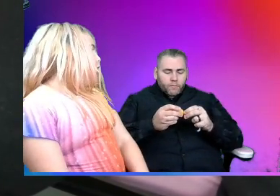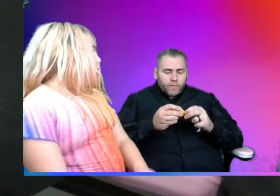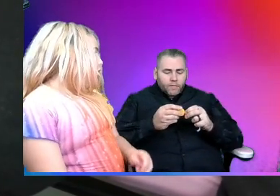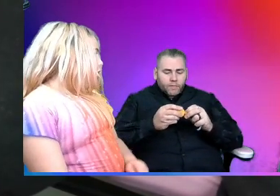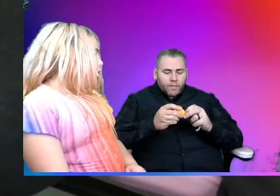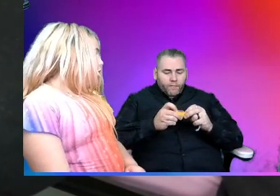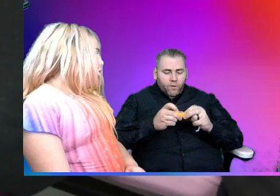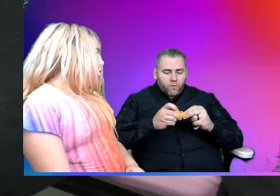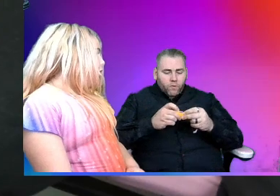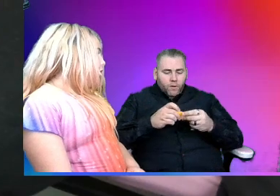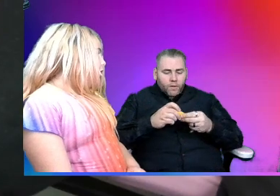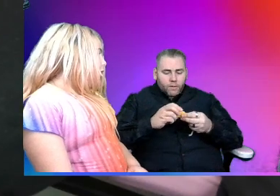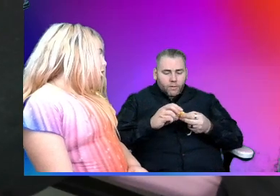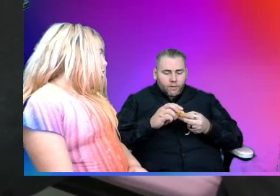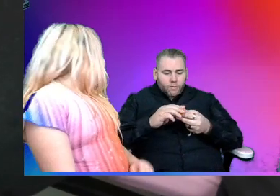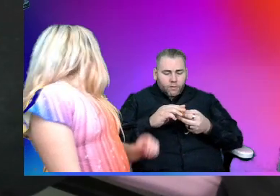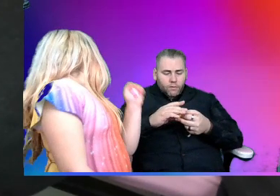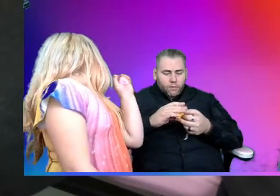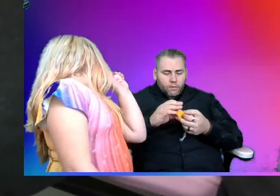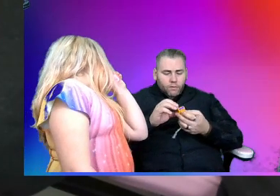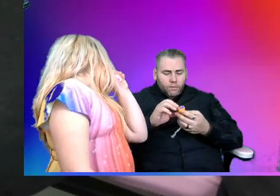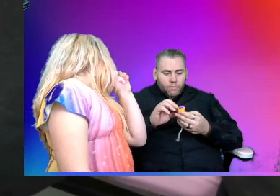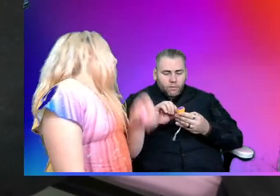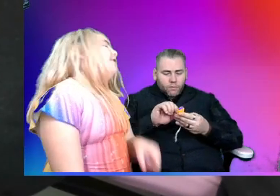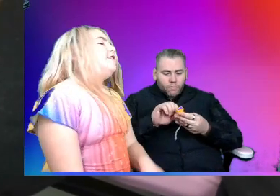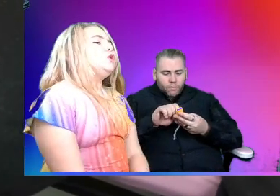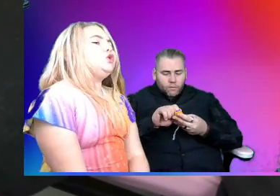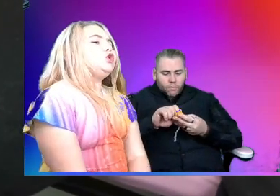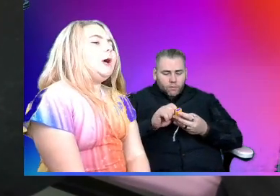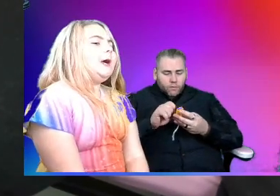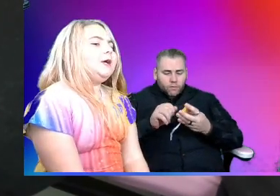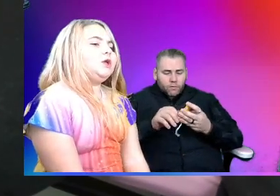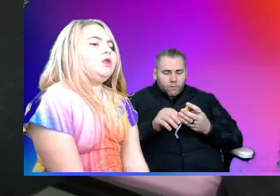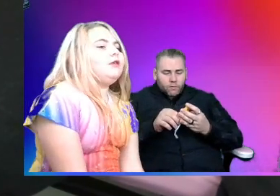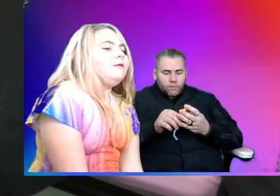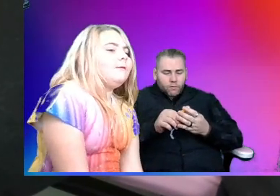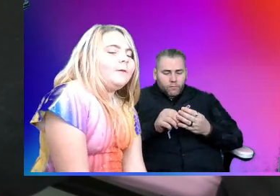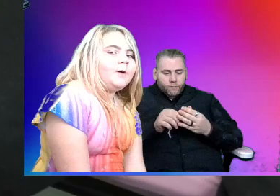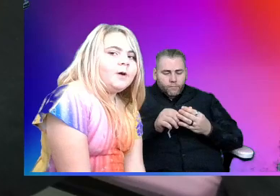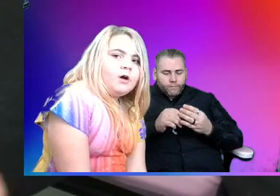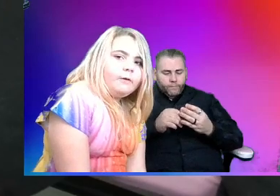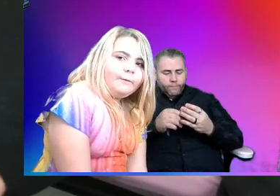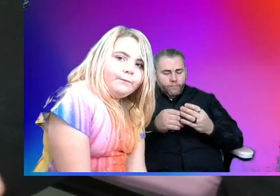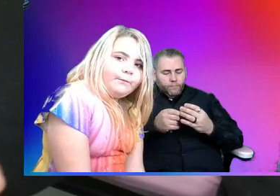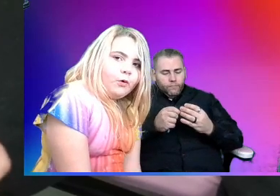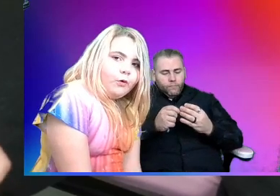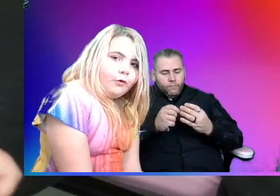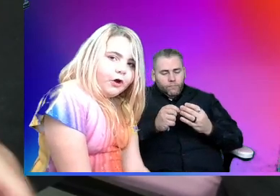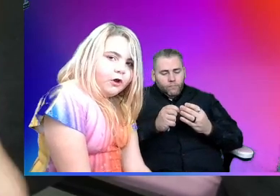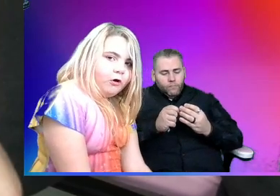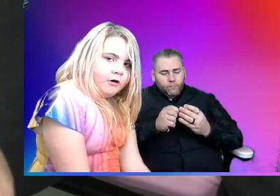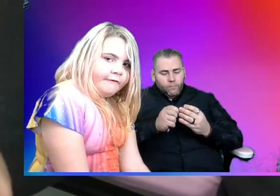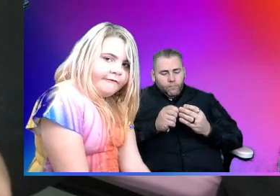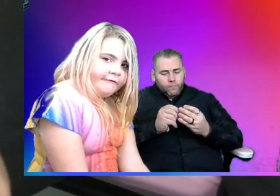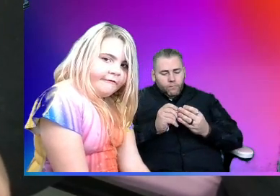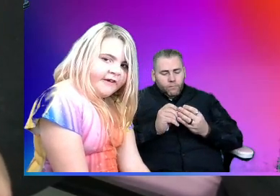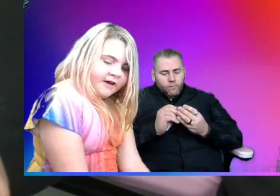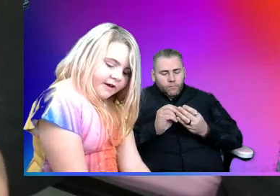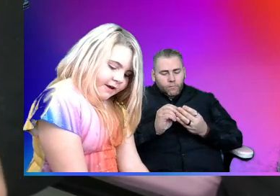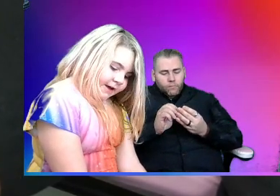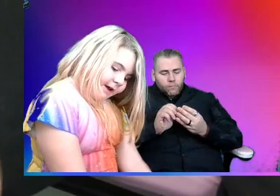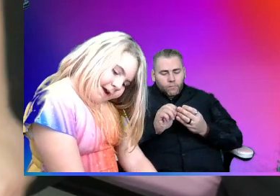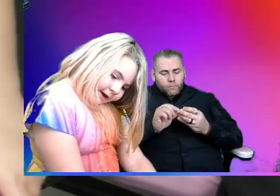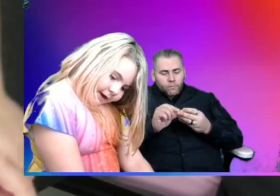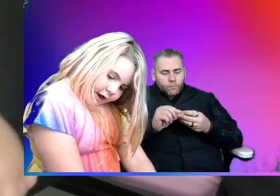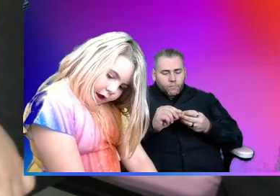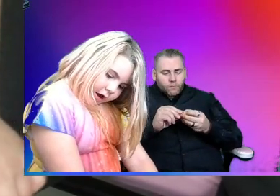When is it because it's got Velcro on it? Yeah. When you try to pull it off,